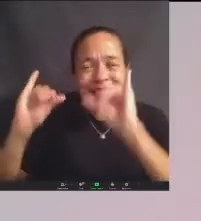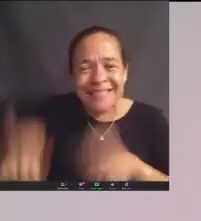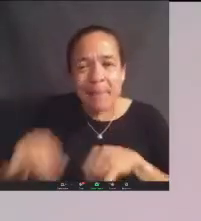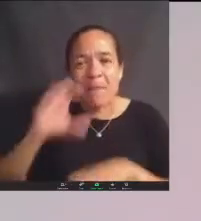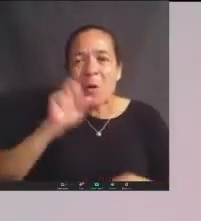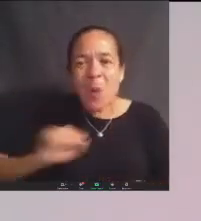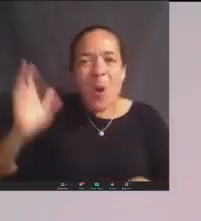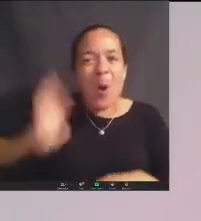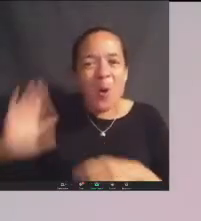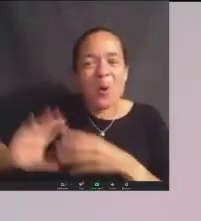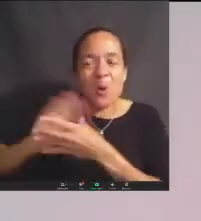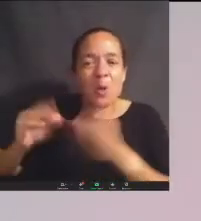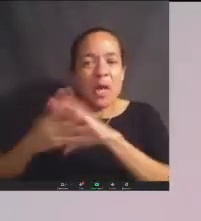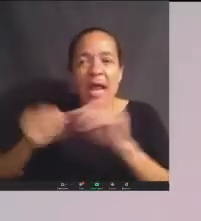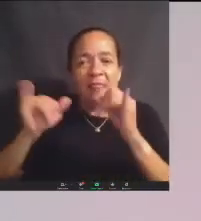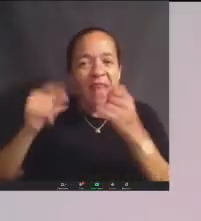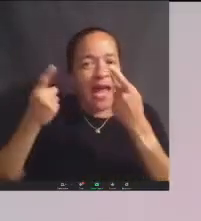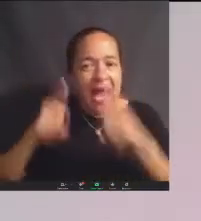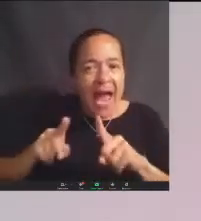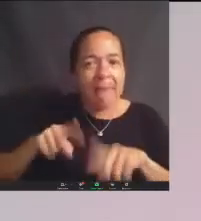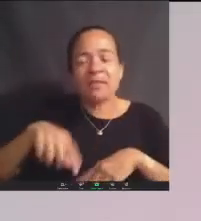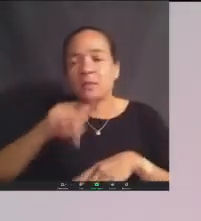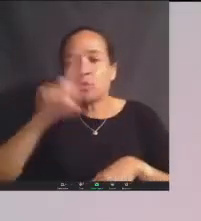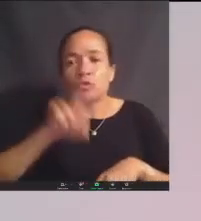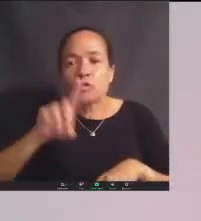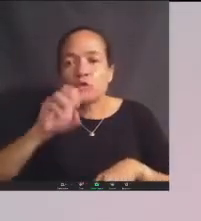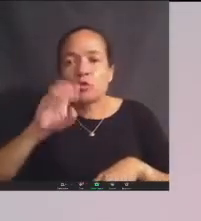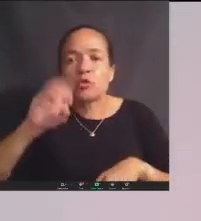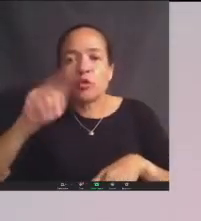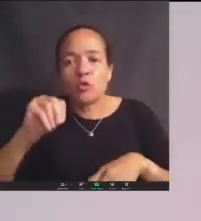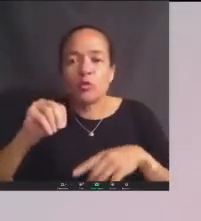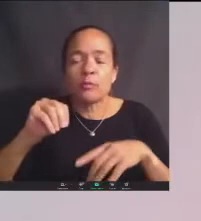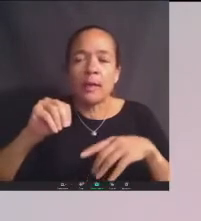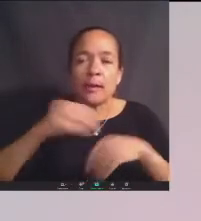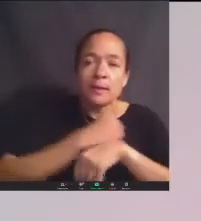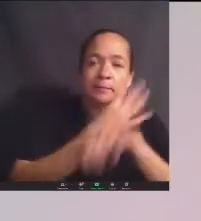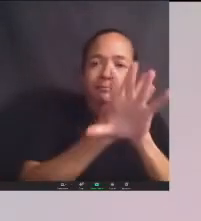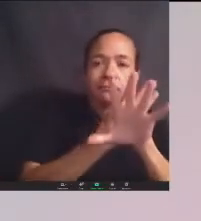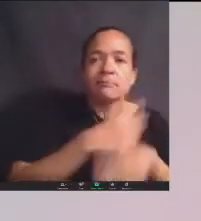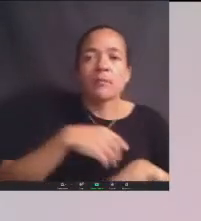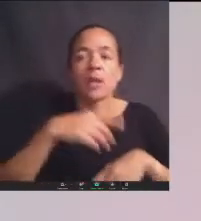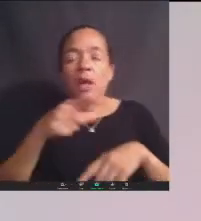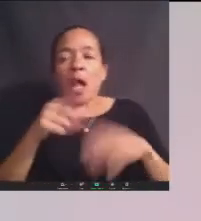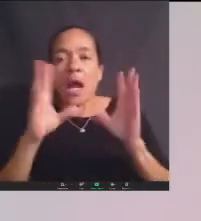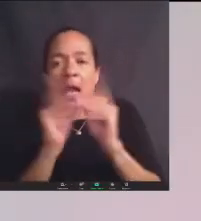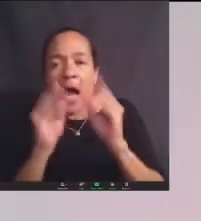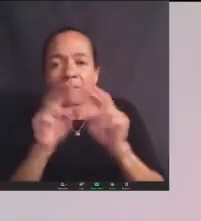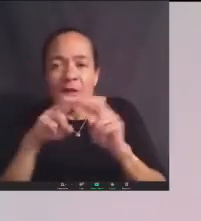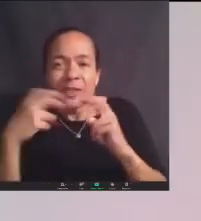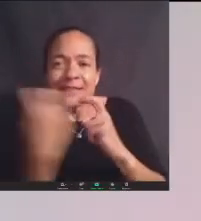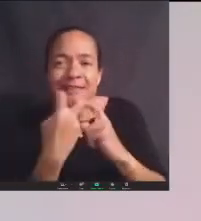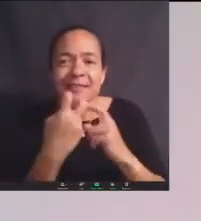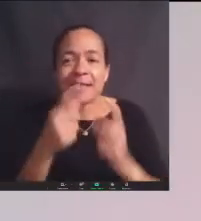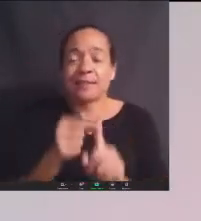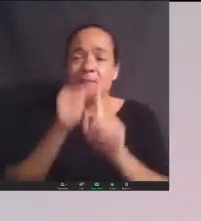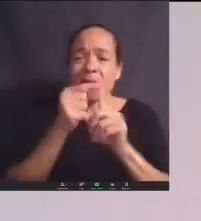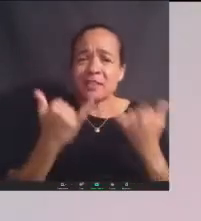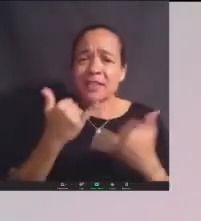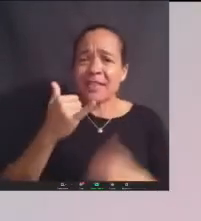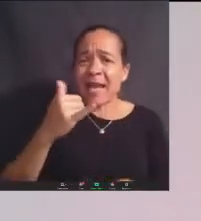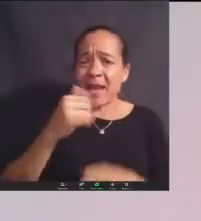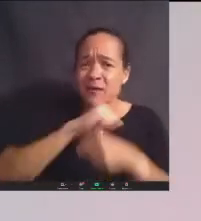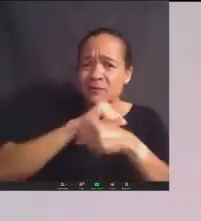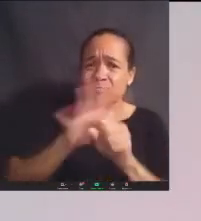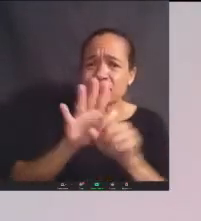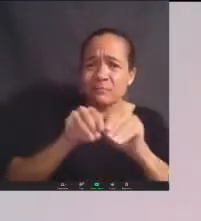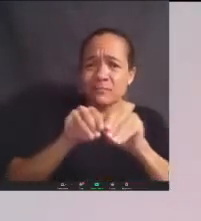calls, around conference room tables that we've had in the past, especially in a COVID-19 environment when we're all apparently woke and